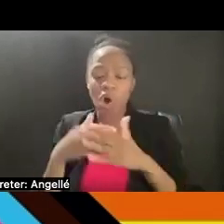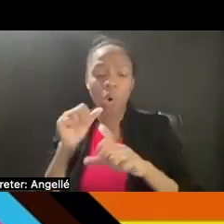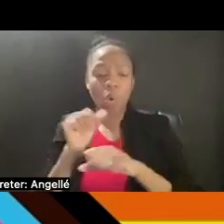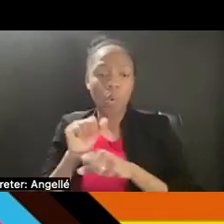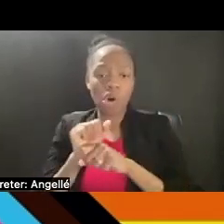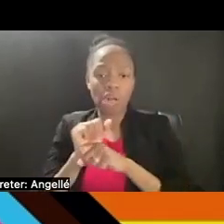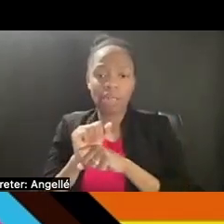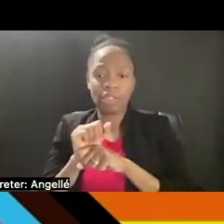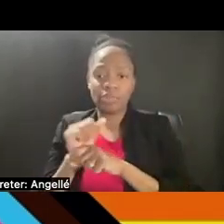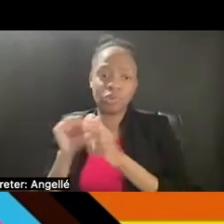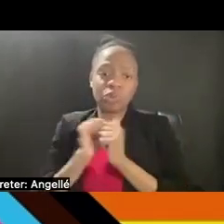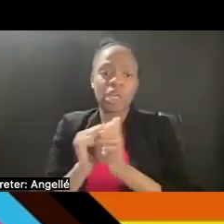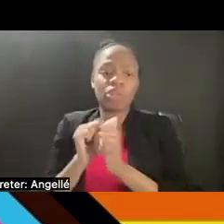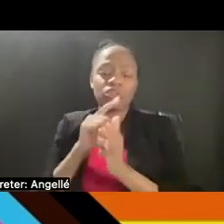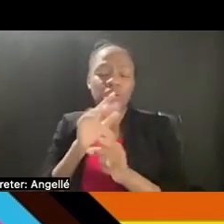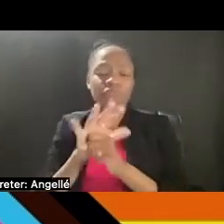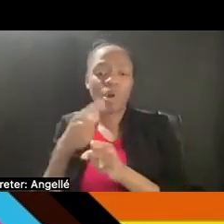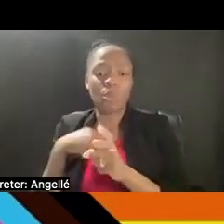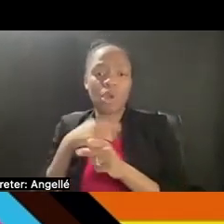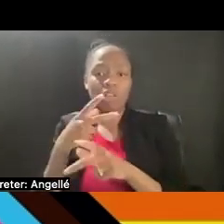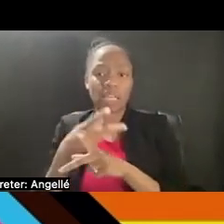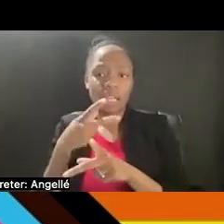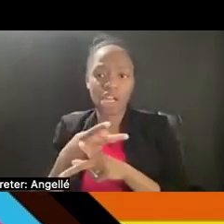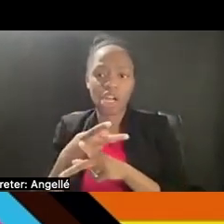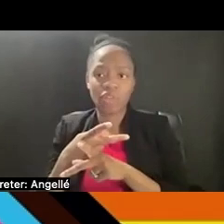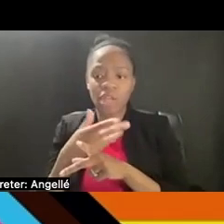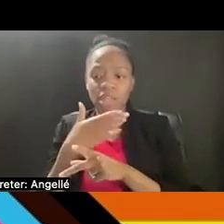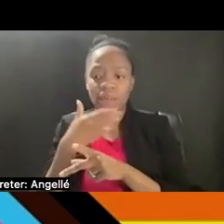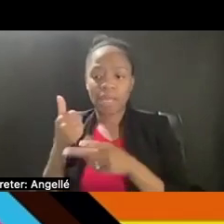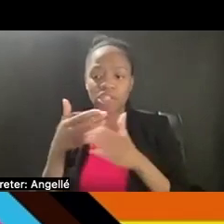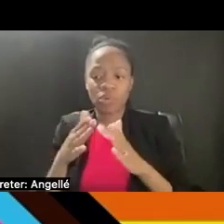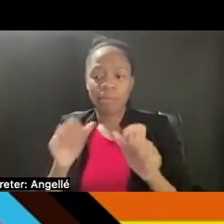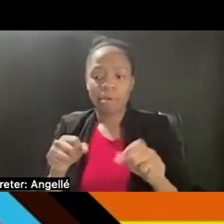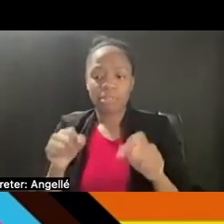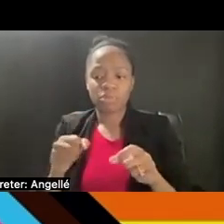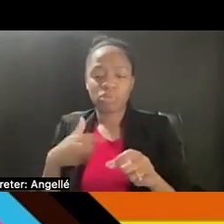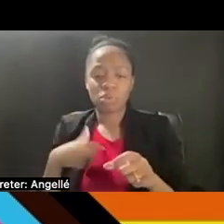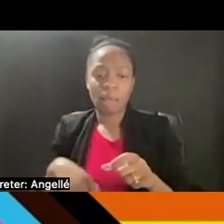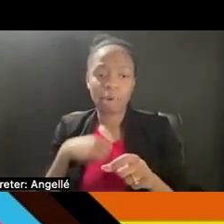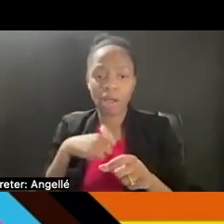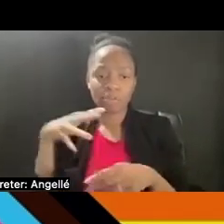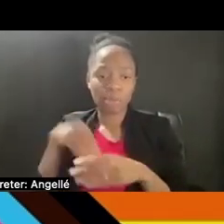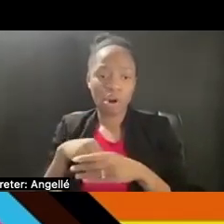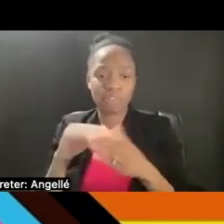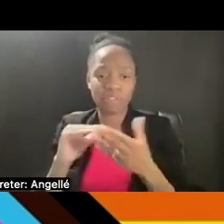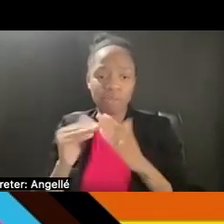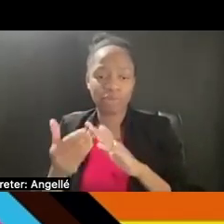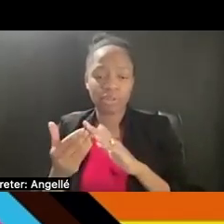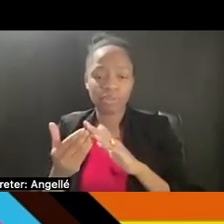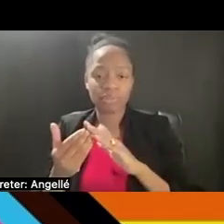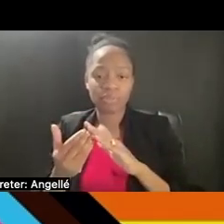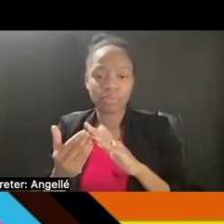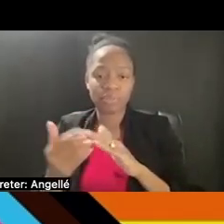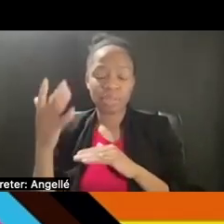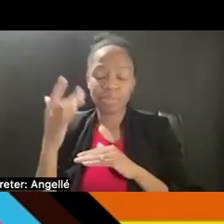that we're taken care of at the highest quality possible. So I'm very proud to be a part of this community because